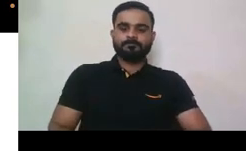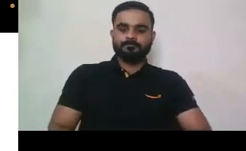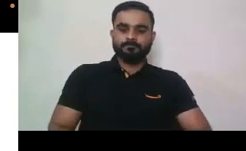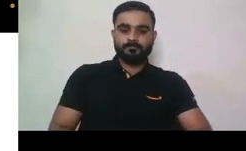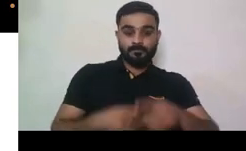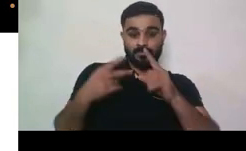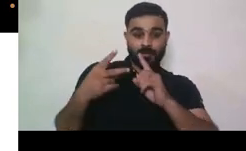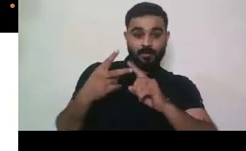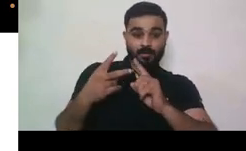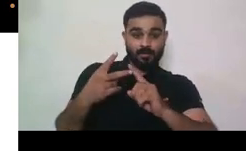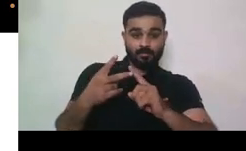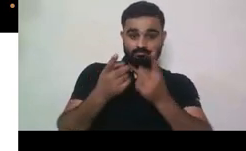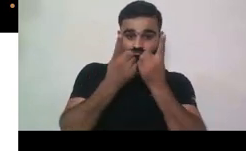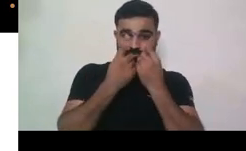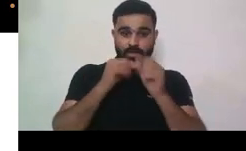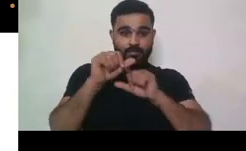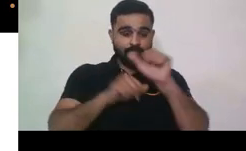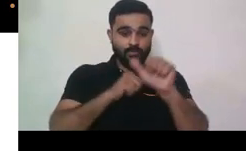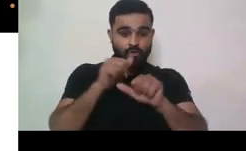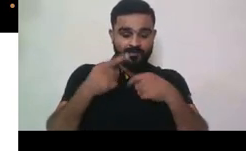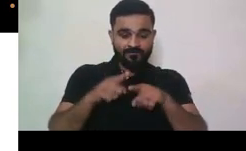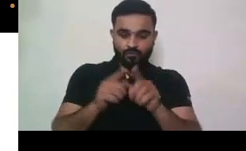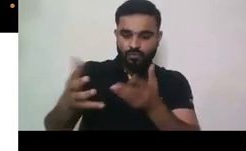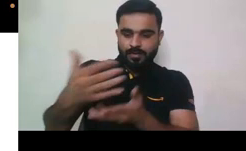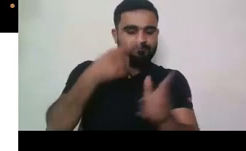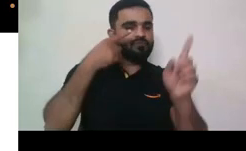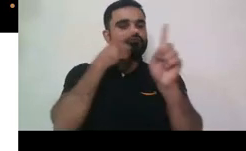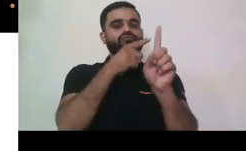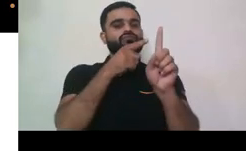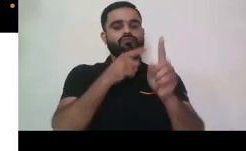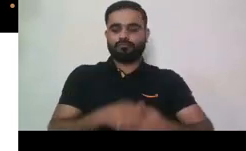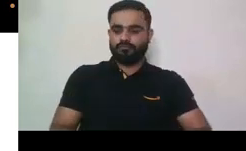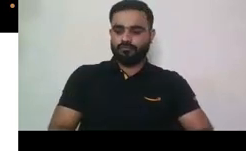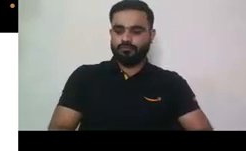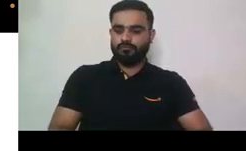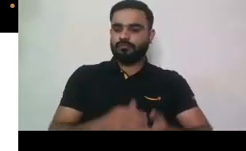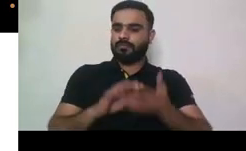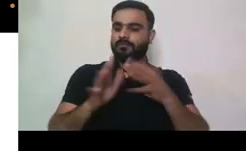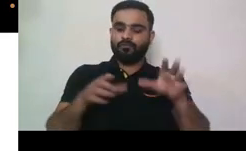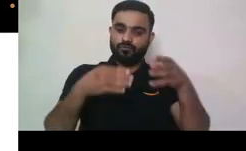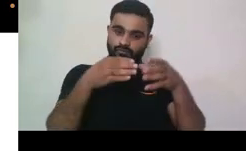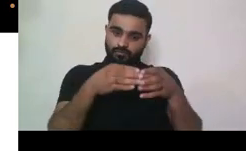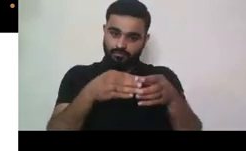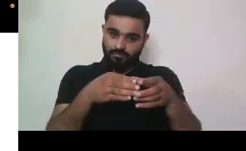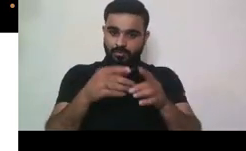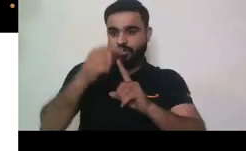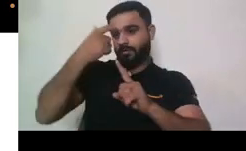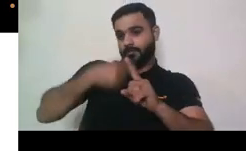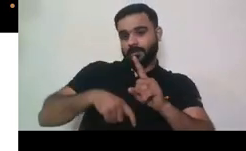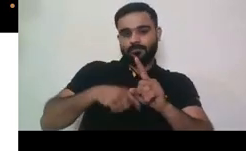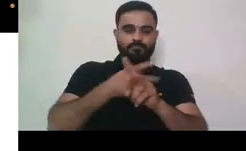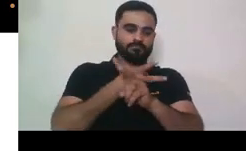Second one, evaluating progress towards collective goals. It can be done in group or it can be personal,